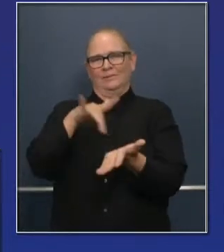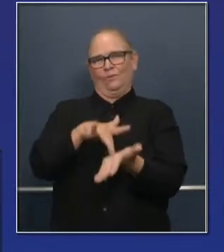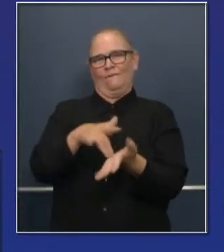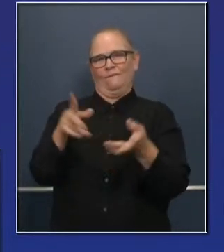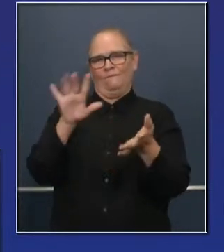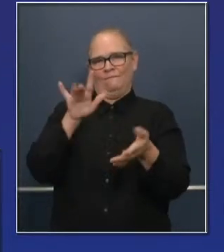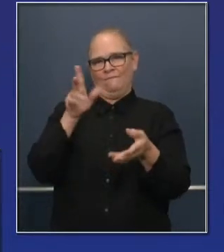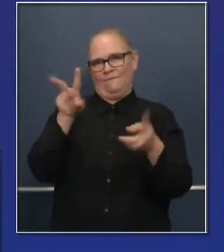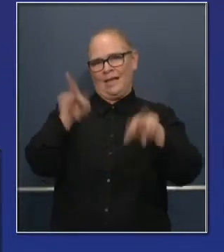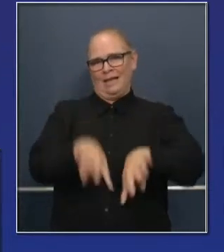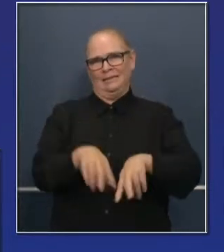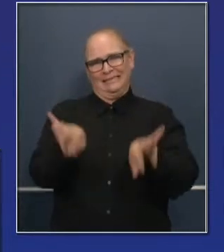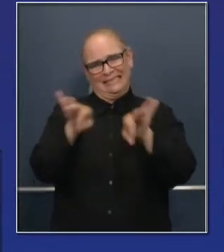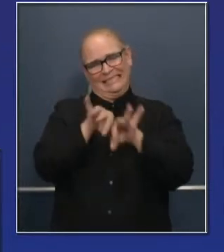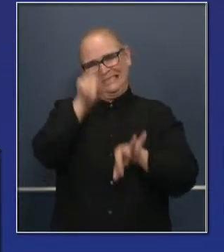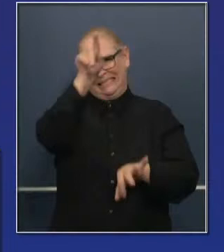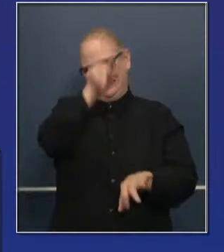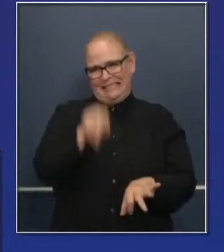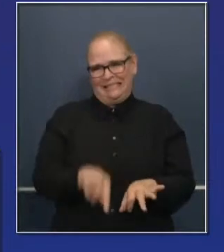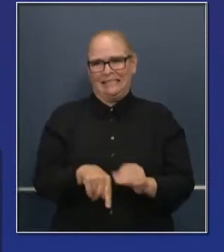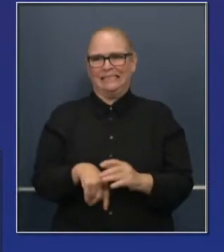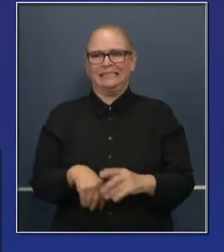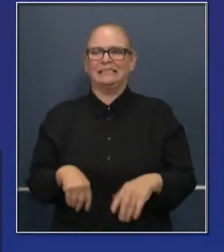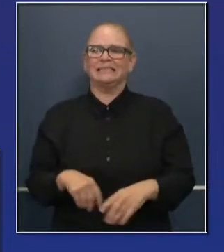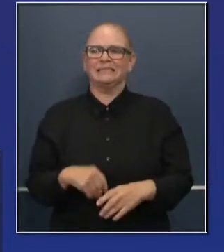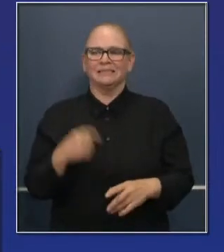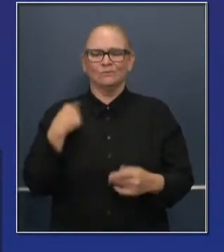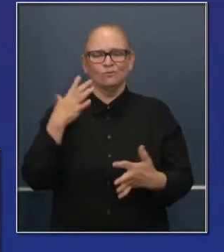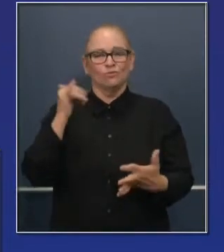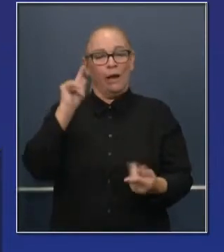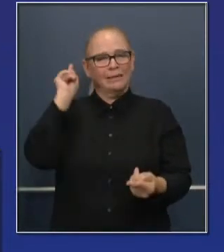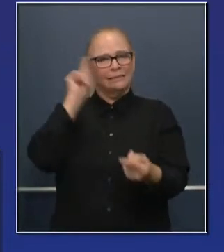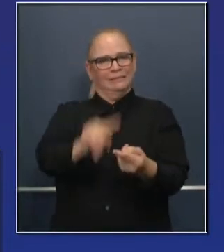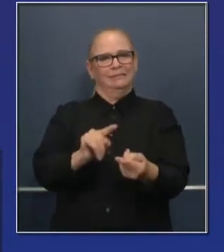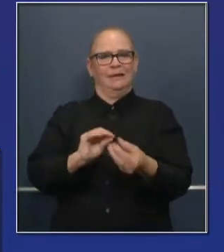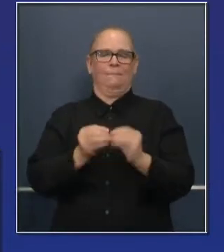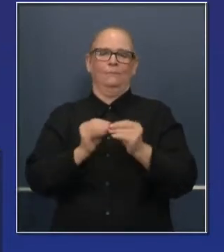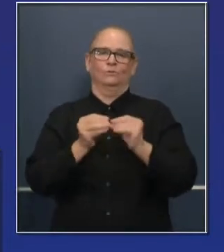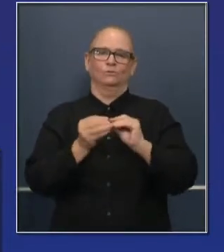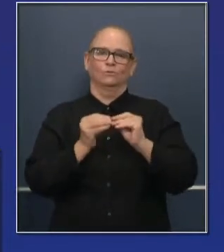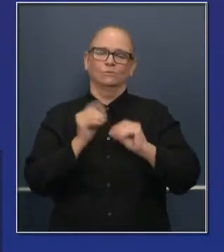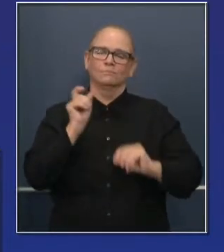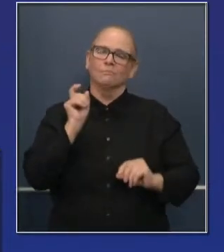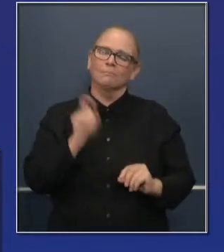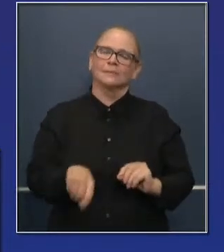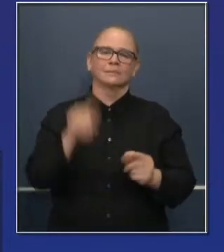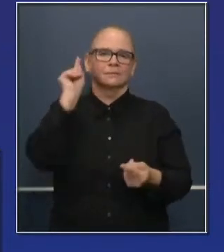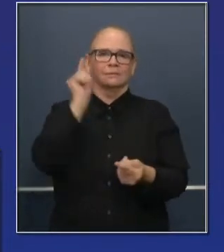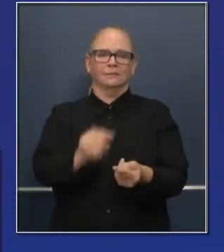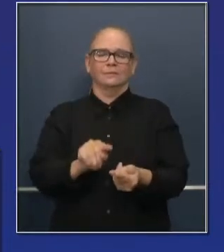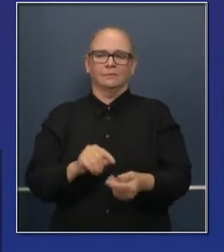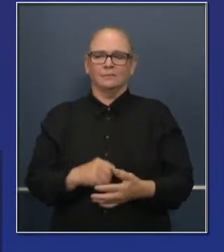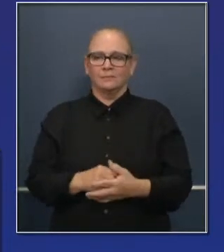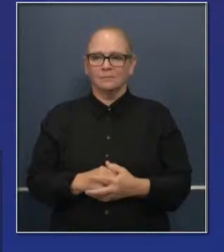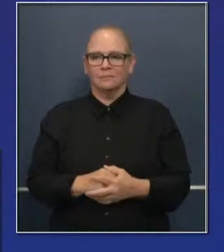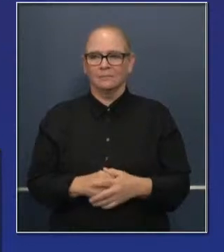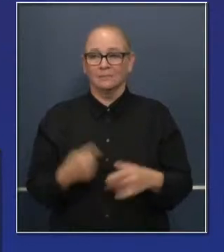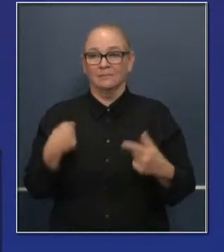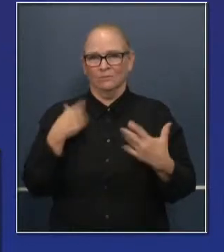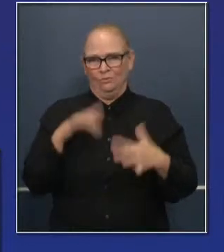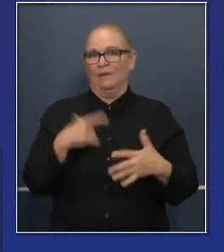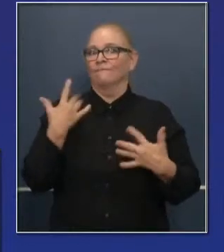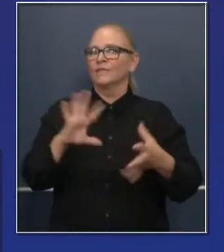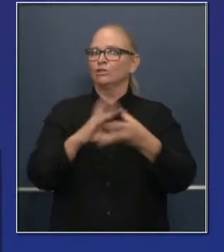approach to addressing the concerns in the Valley. And so that's exactly what we highlighted last week. We built